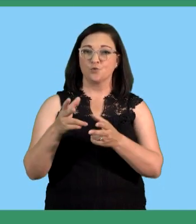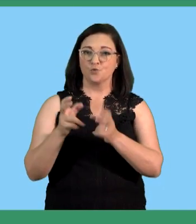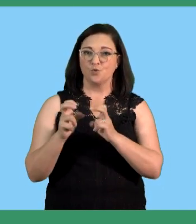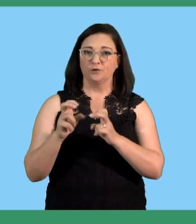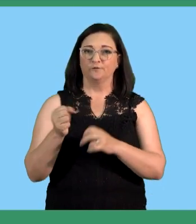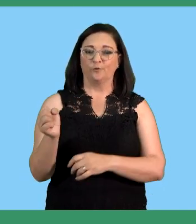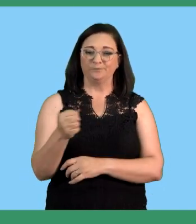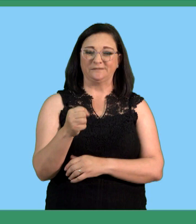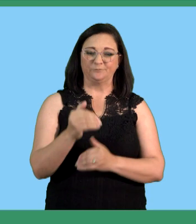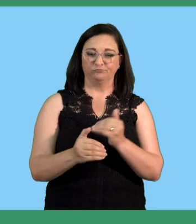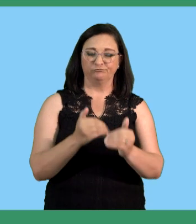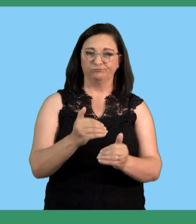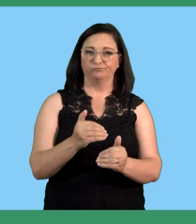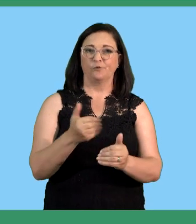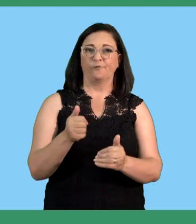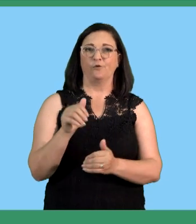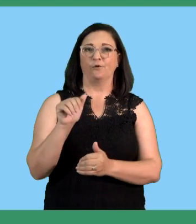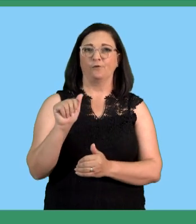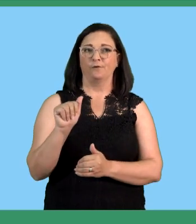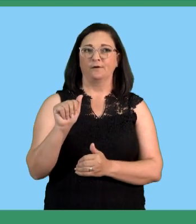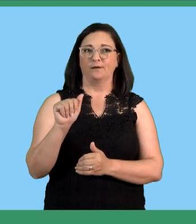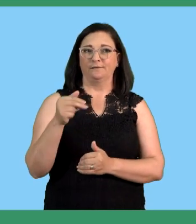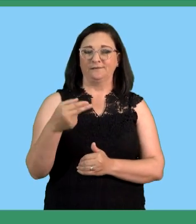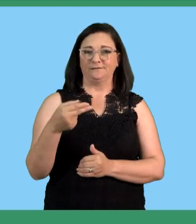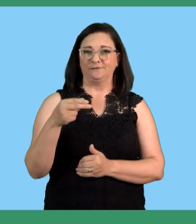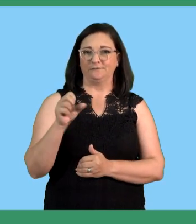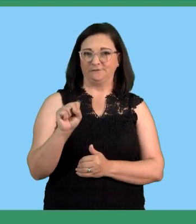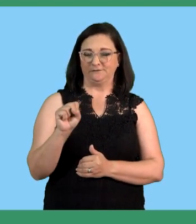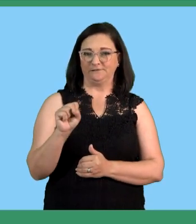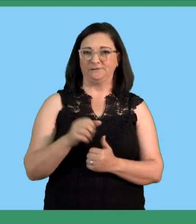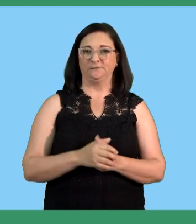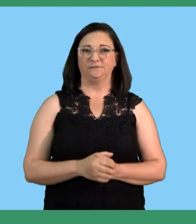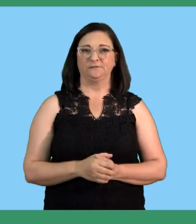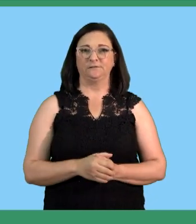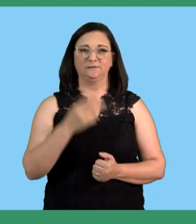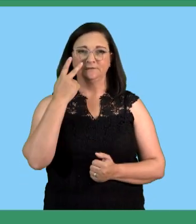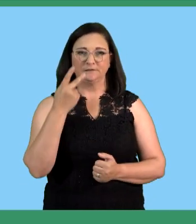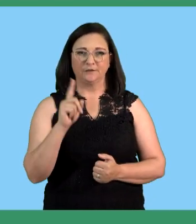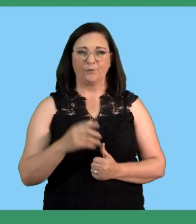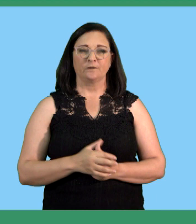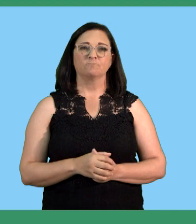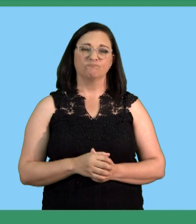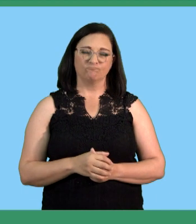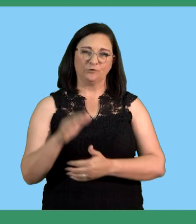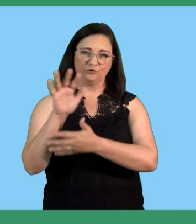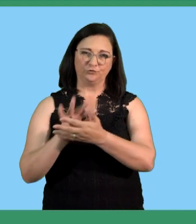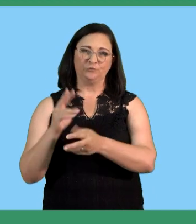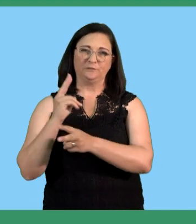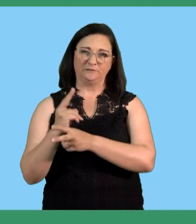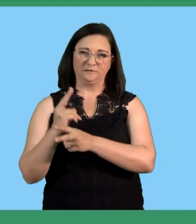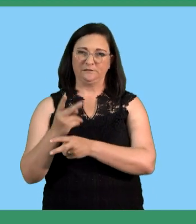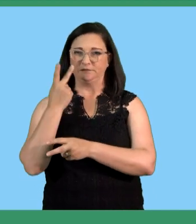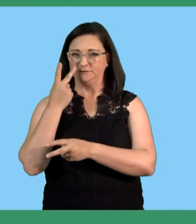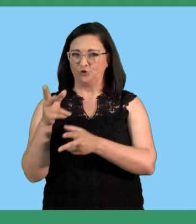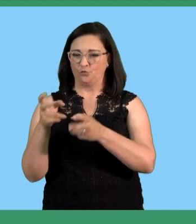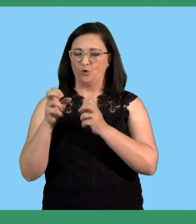the placement procedure that is applicable to AHS. Right, let's go through the scenario once more so that we can be able